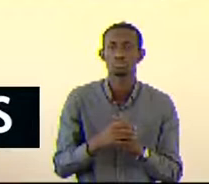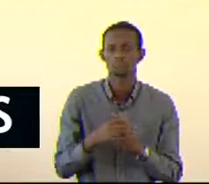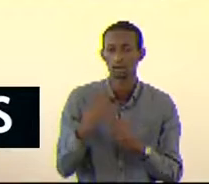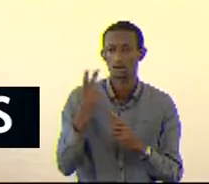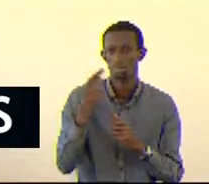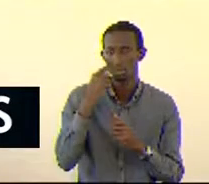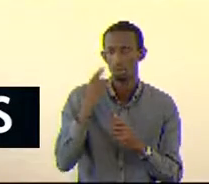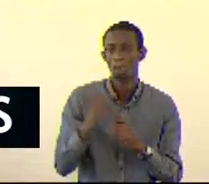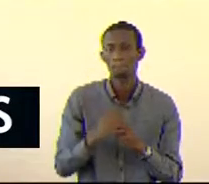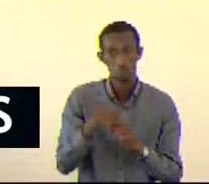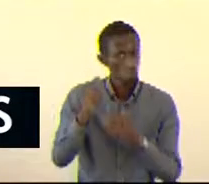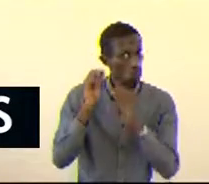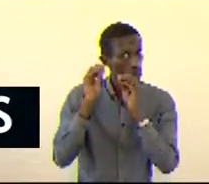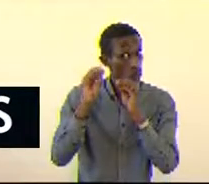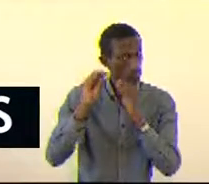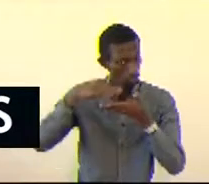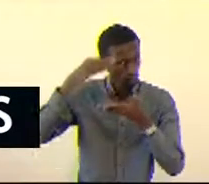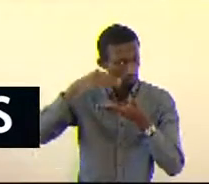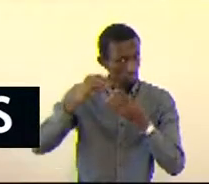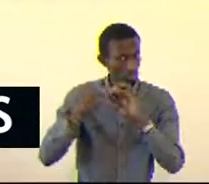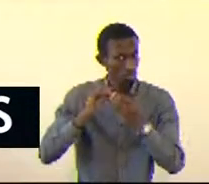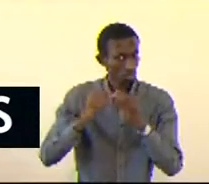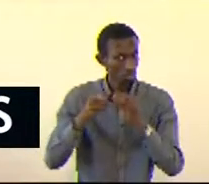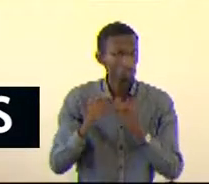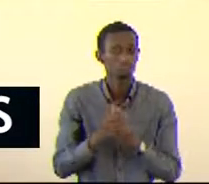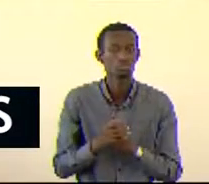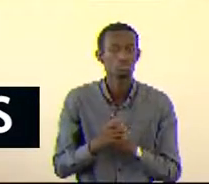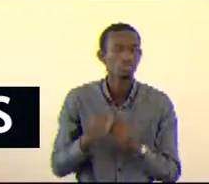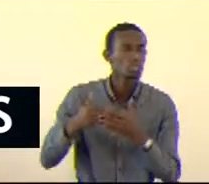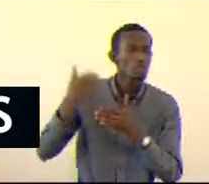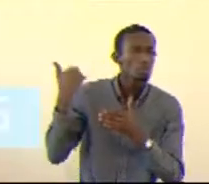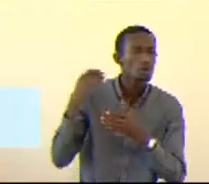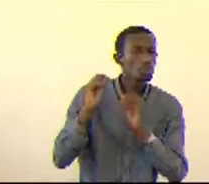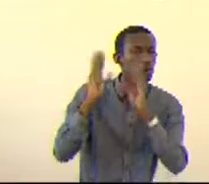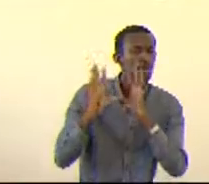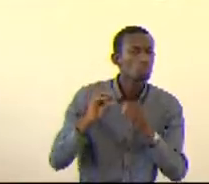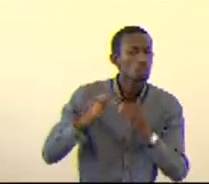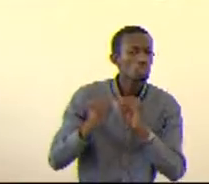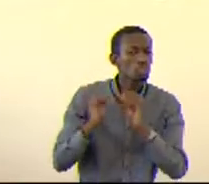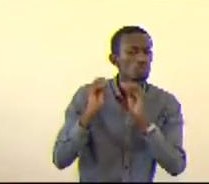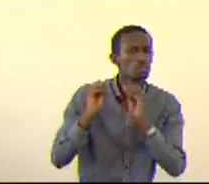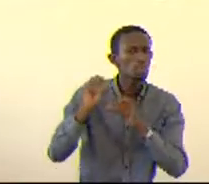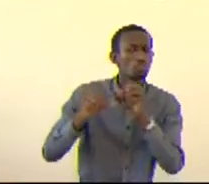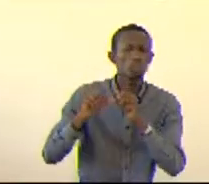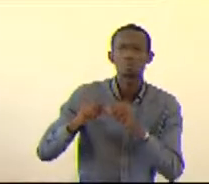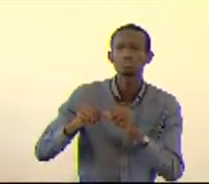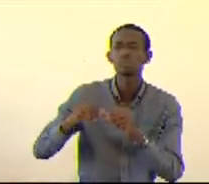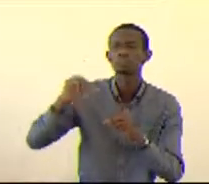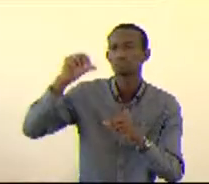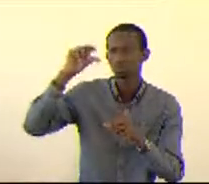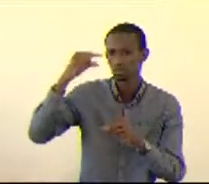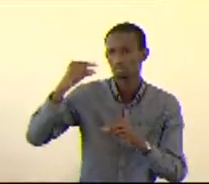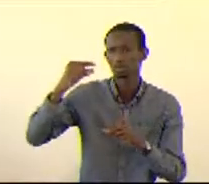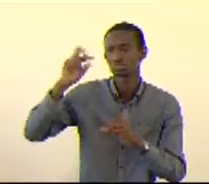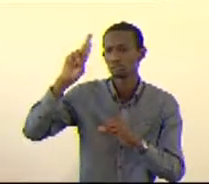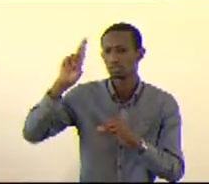your math teacher, if you have been following what he has been teaching you, he told you about gradient. So if you look at the gradient, you know, gradient of this